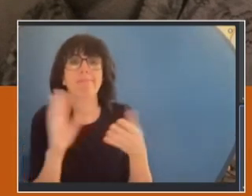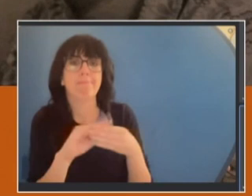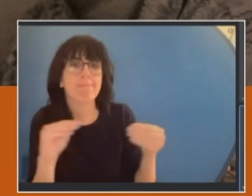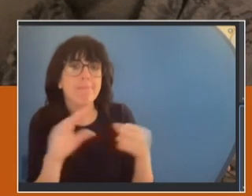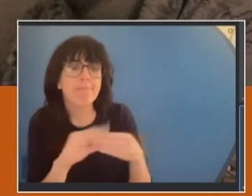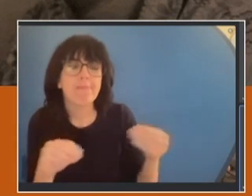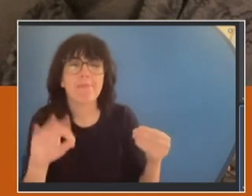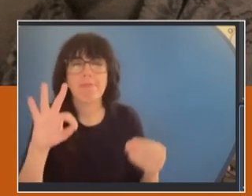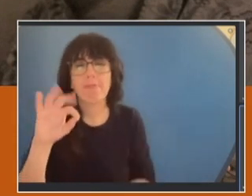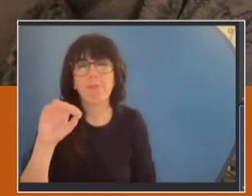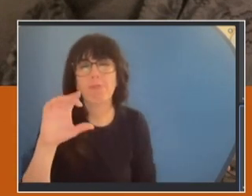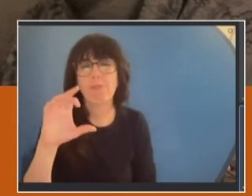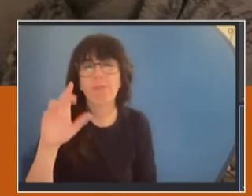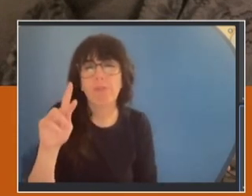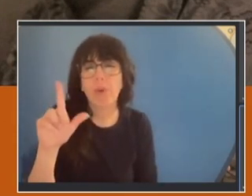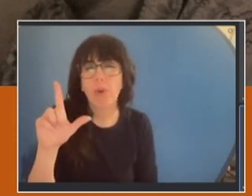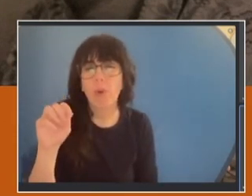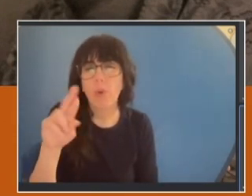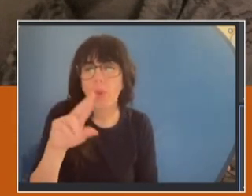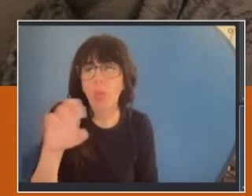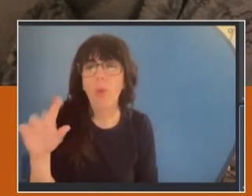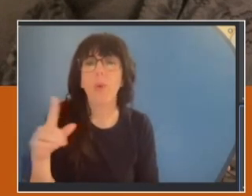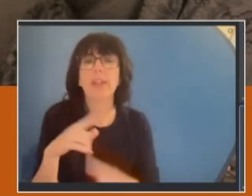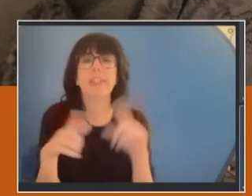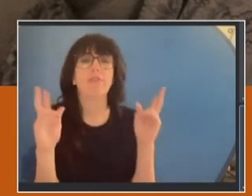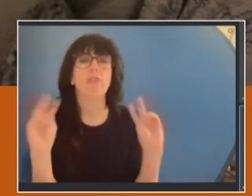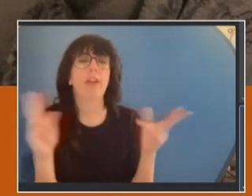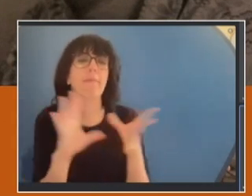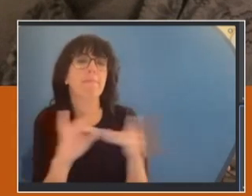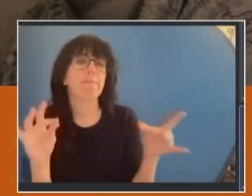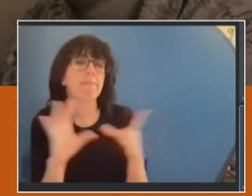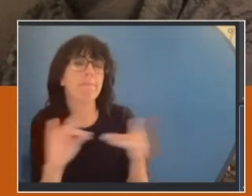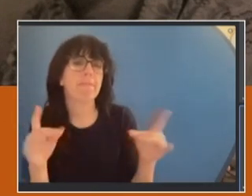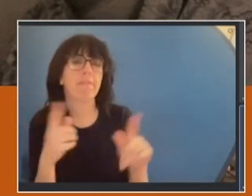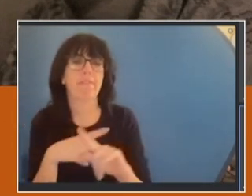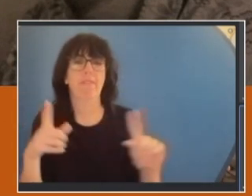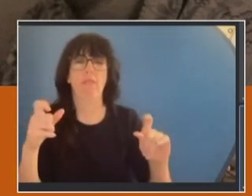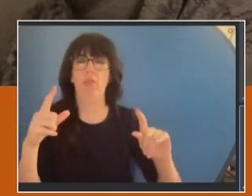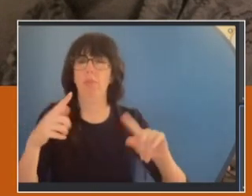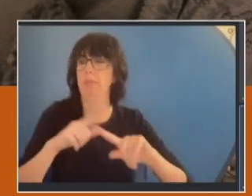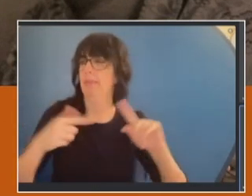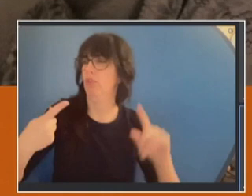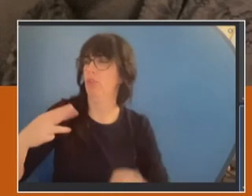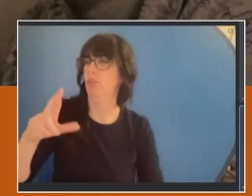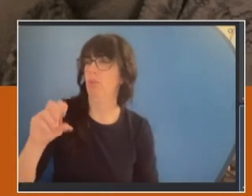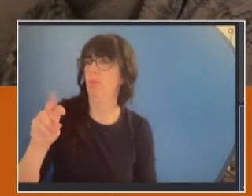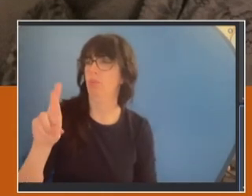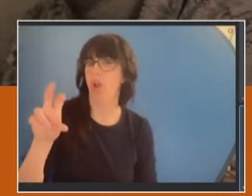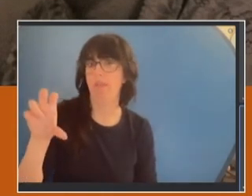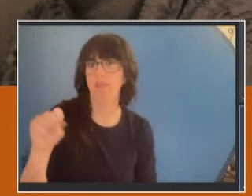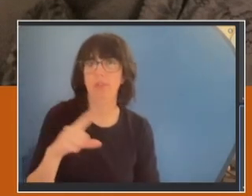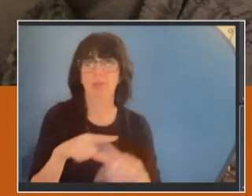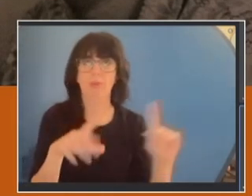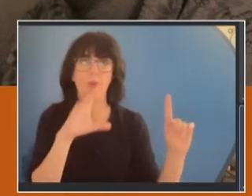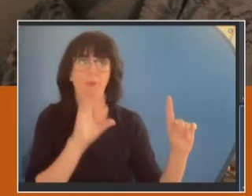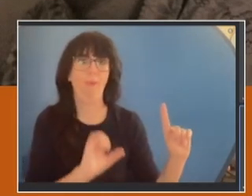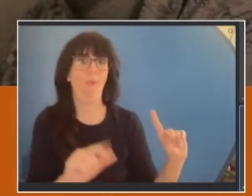folklore, sayings, from proverbs to old wives' tales. My